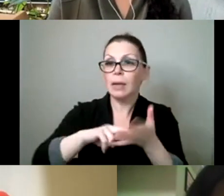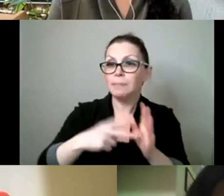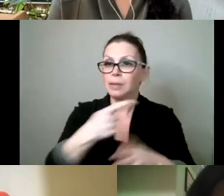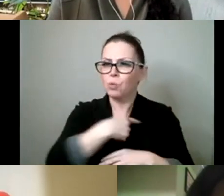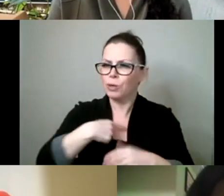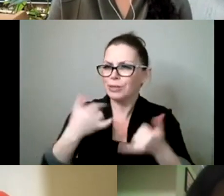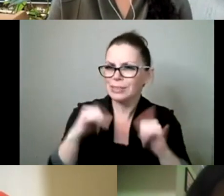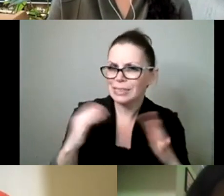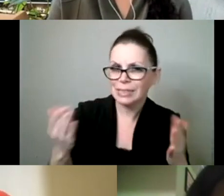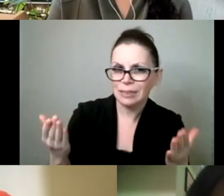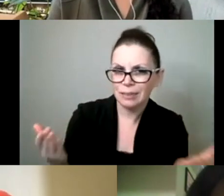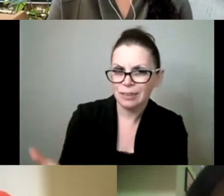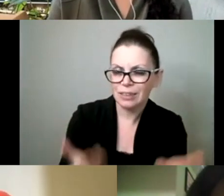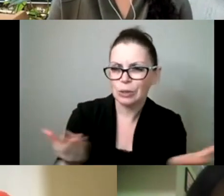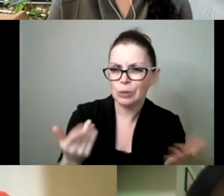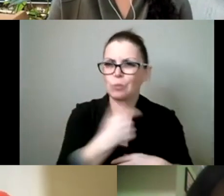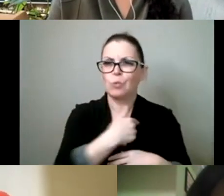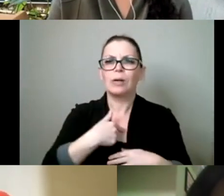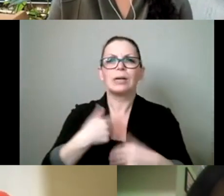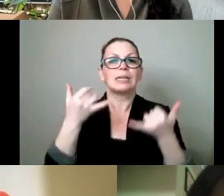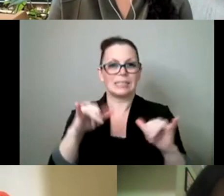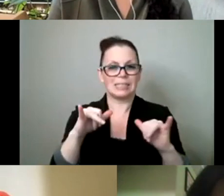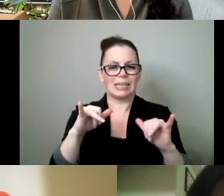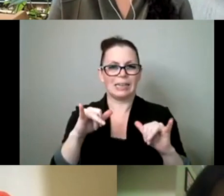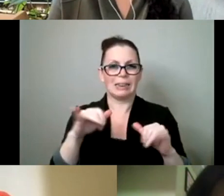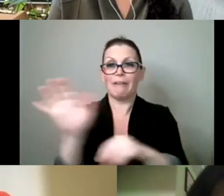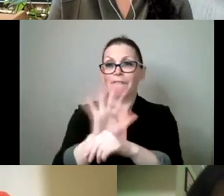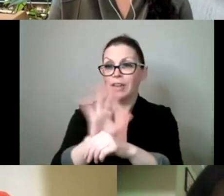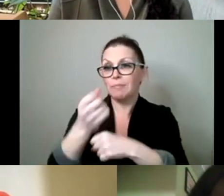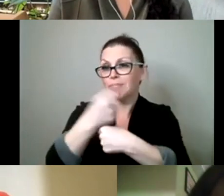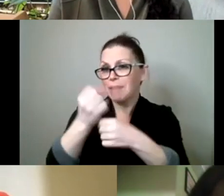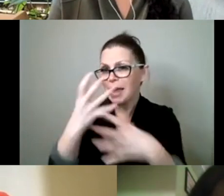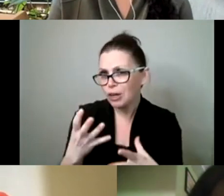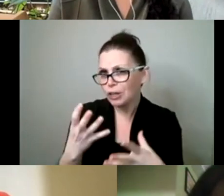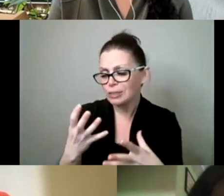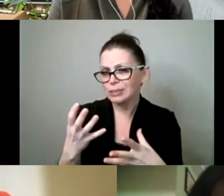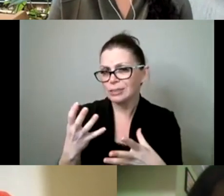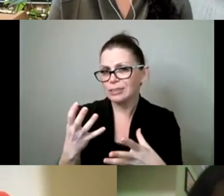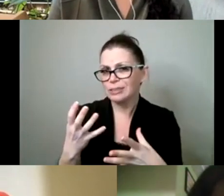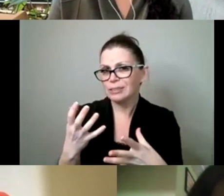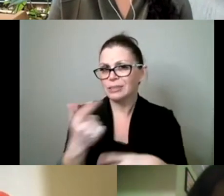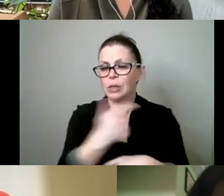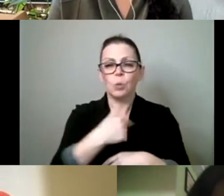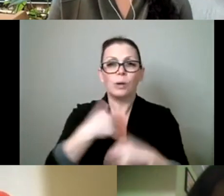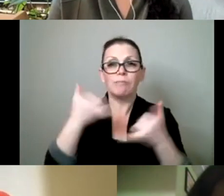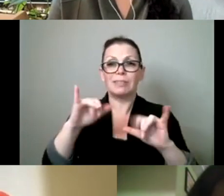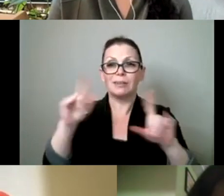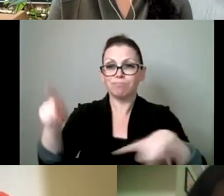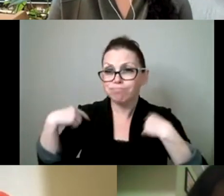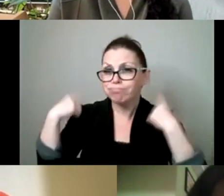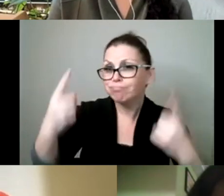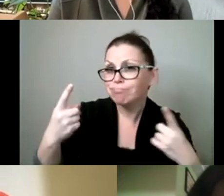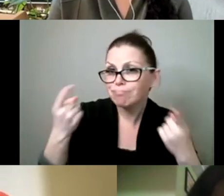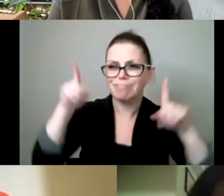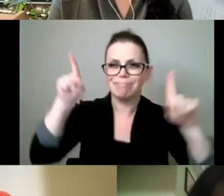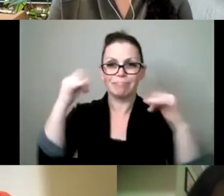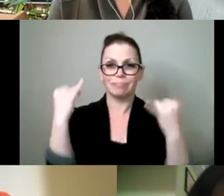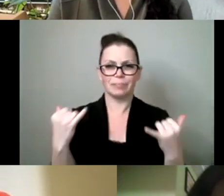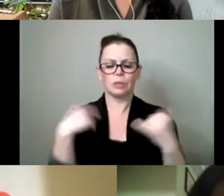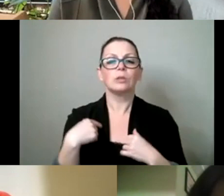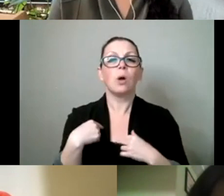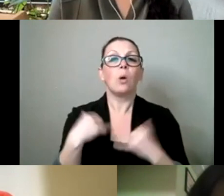here. We're still filmmakers. We've still made our way in some circuitous route. So thinking